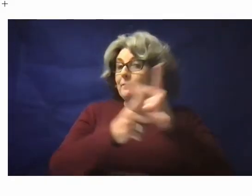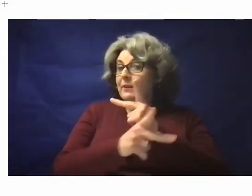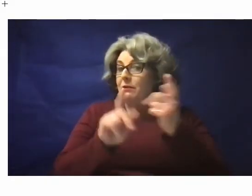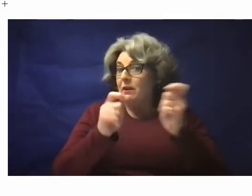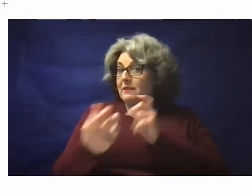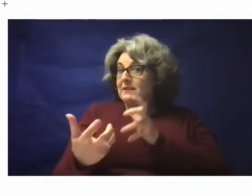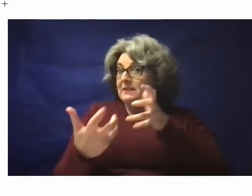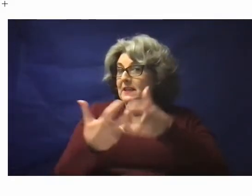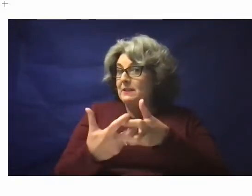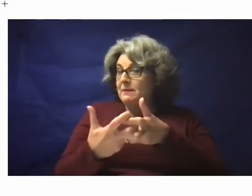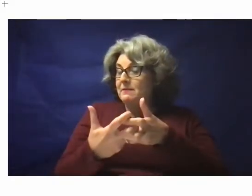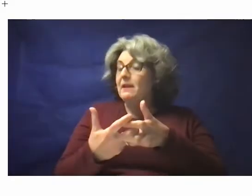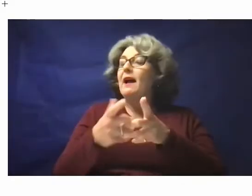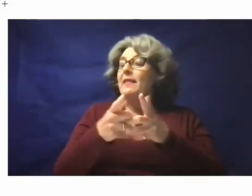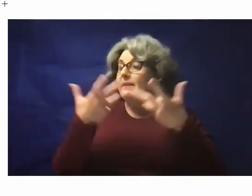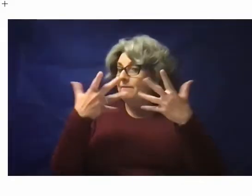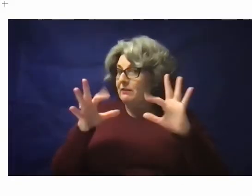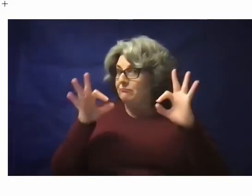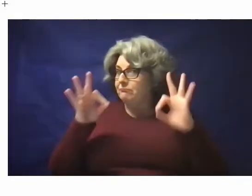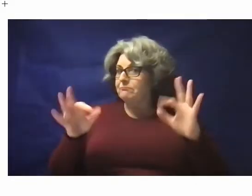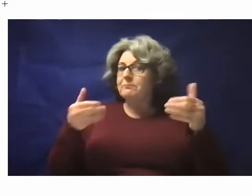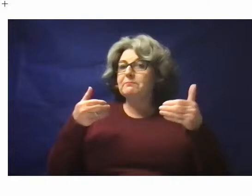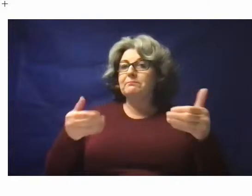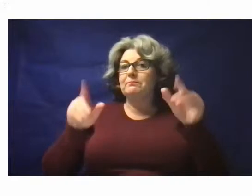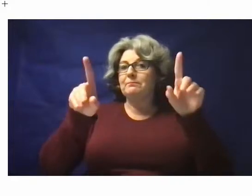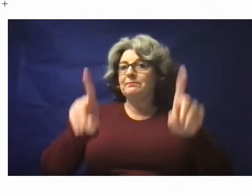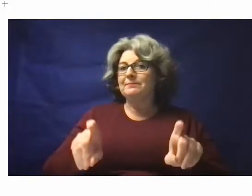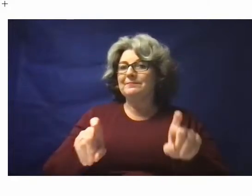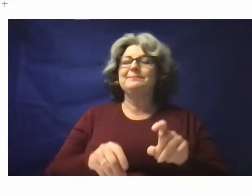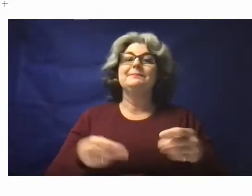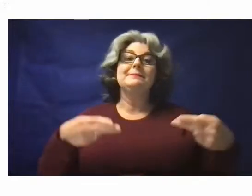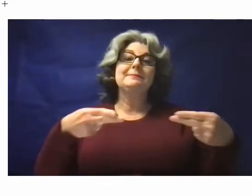on with assessment. Next slide, please.